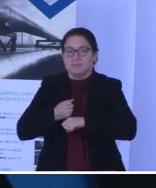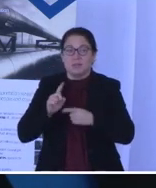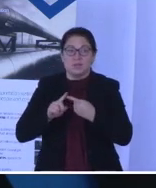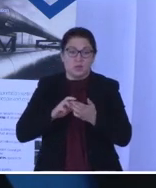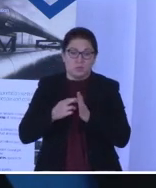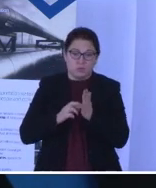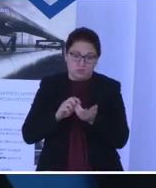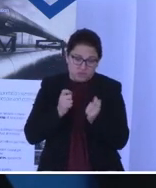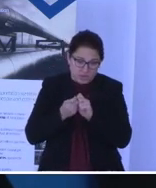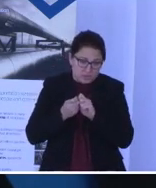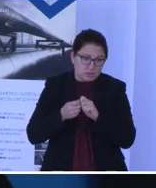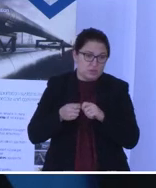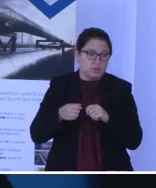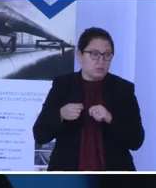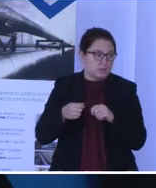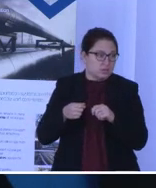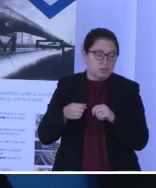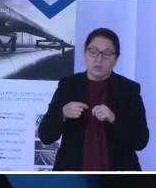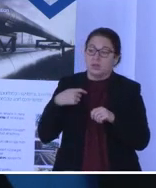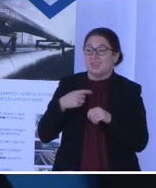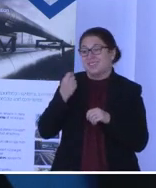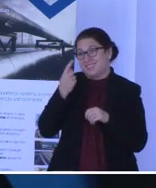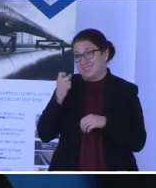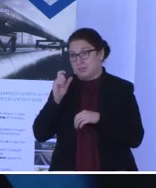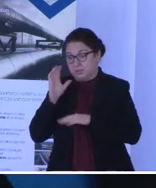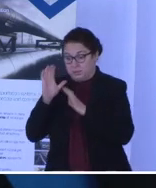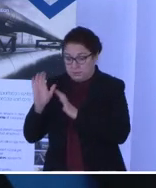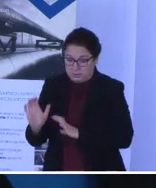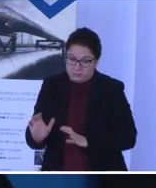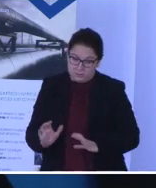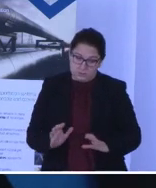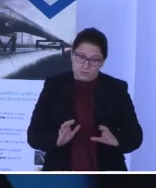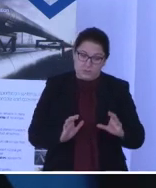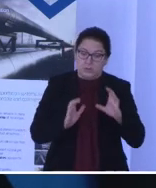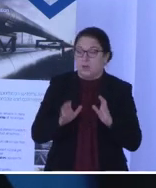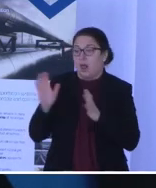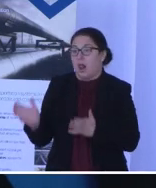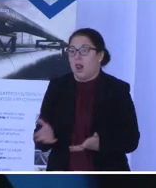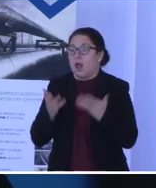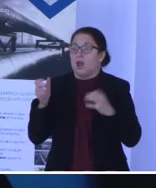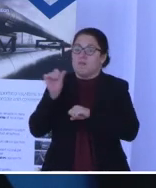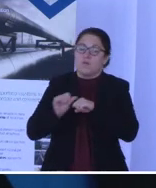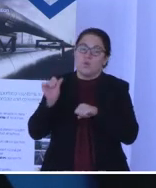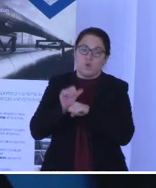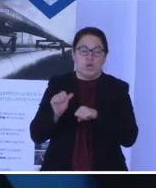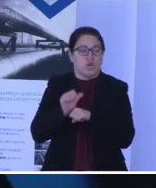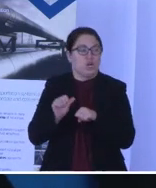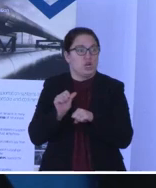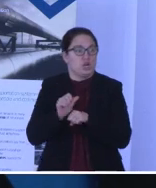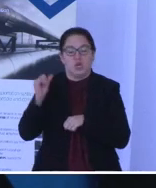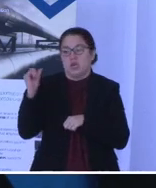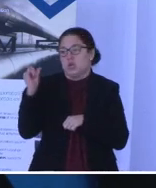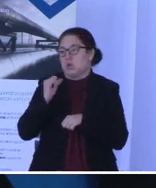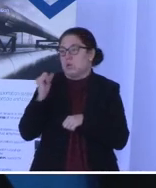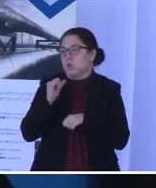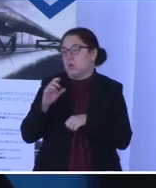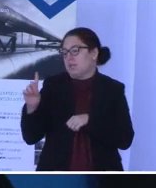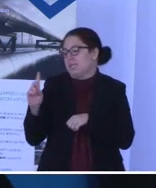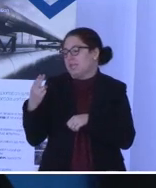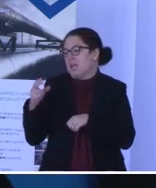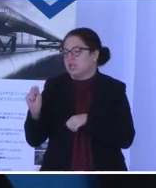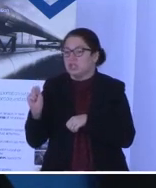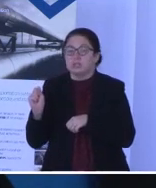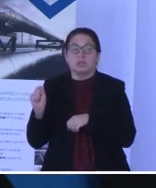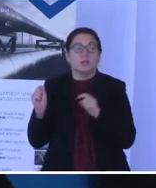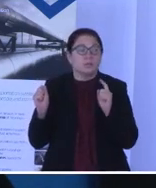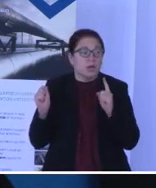it's a tribute to a long night and very hard work from the people of TSA and other parts of DHS, that we were able